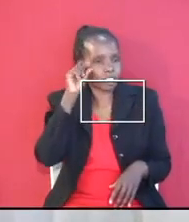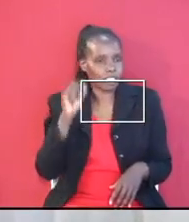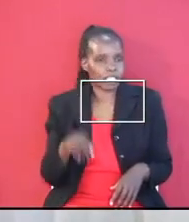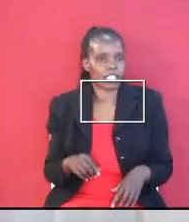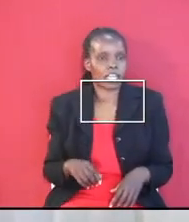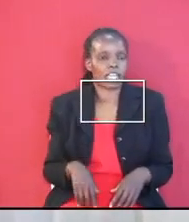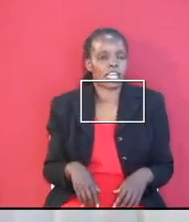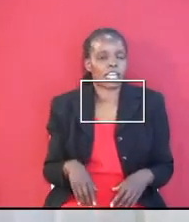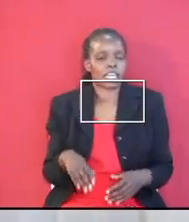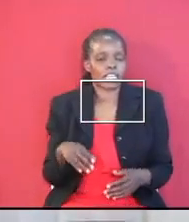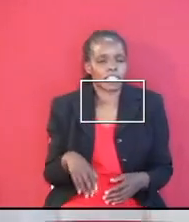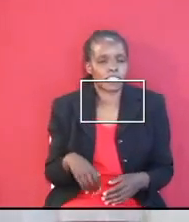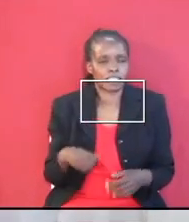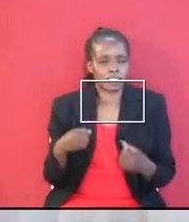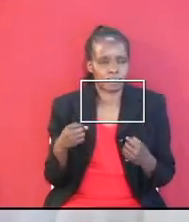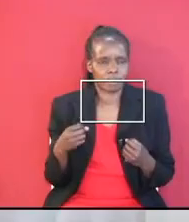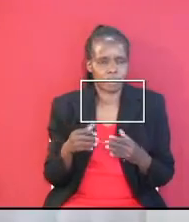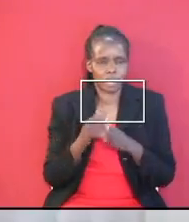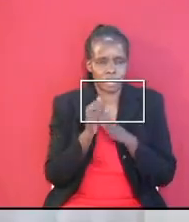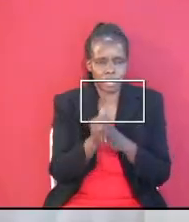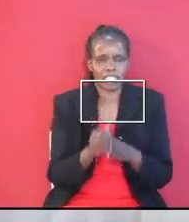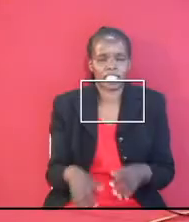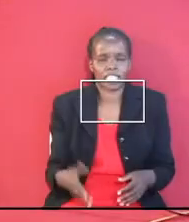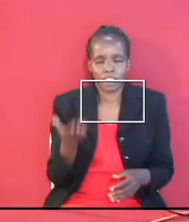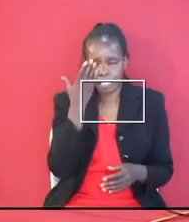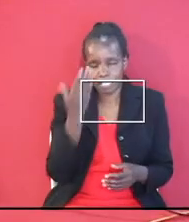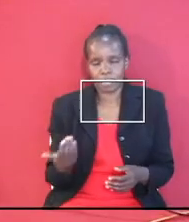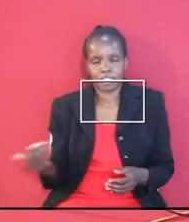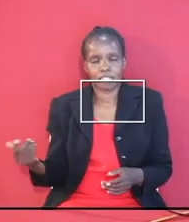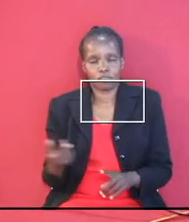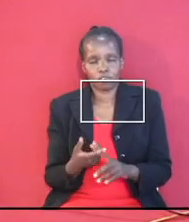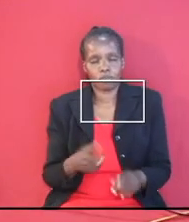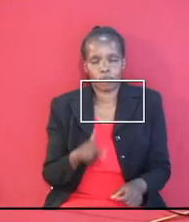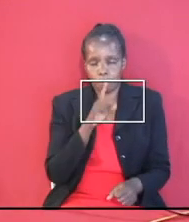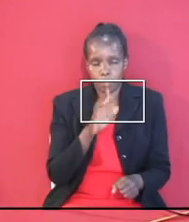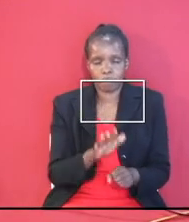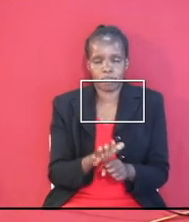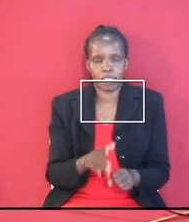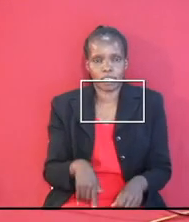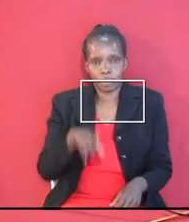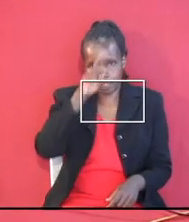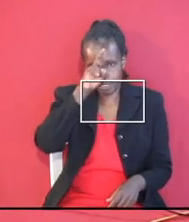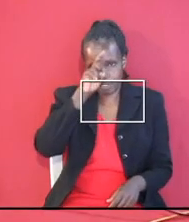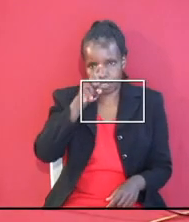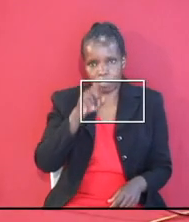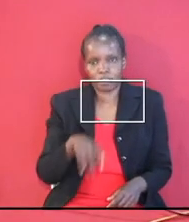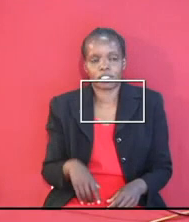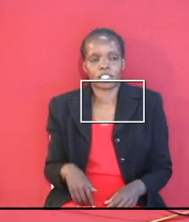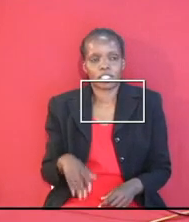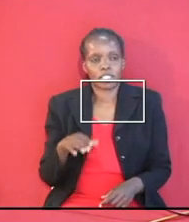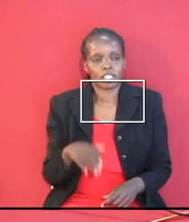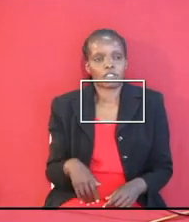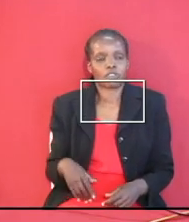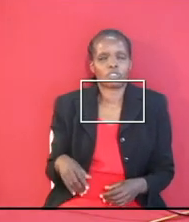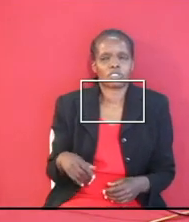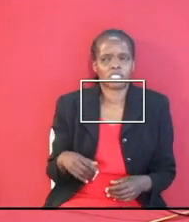Moses, inasmuch as he was setting the children of Israel from their promised land to their, from Egypt to the promised land, he was overcarried